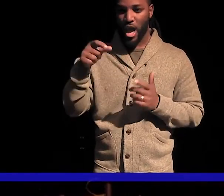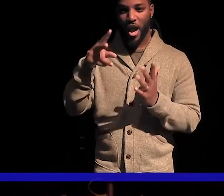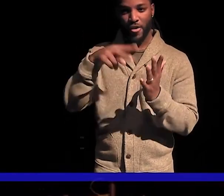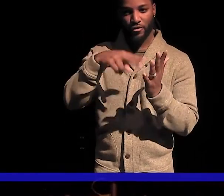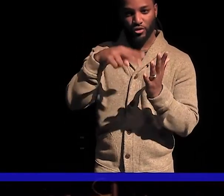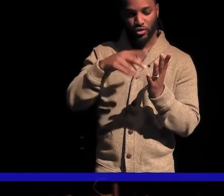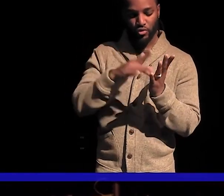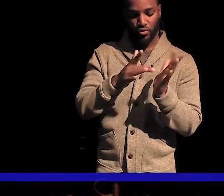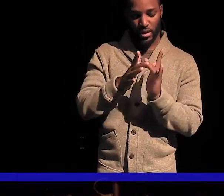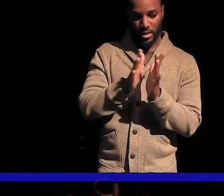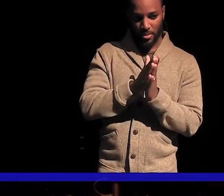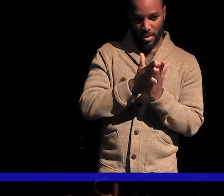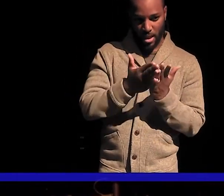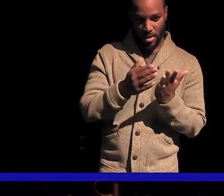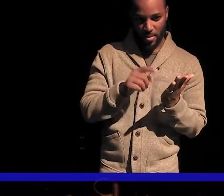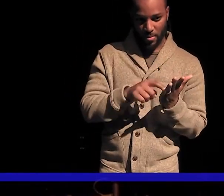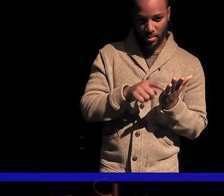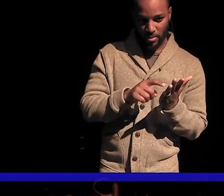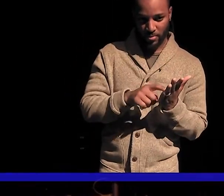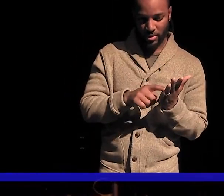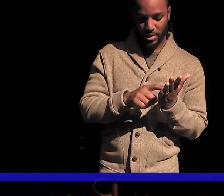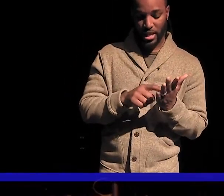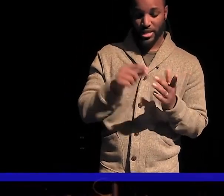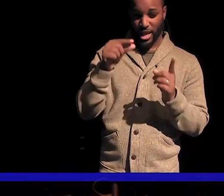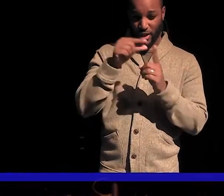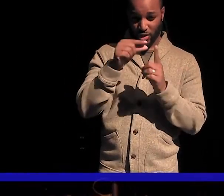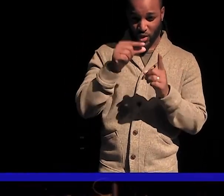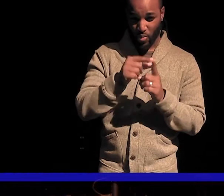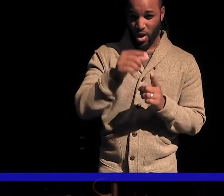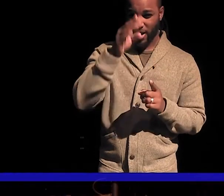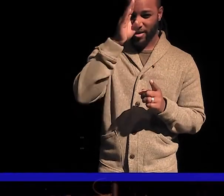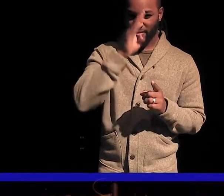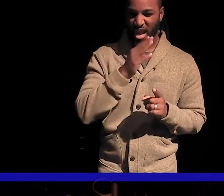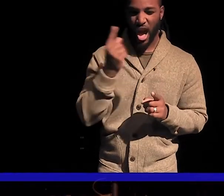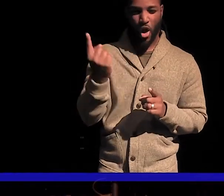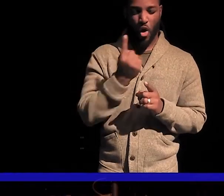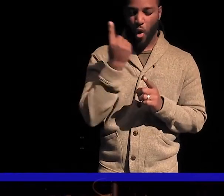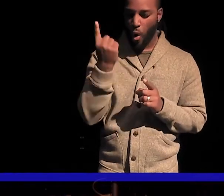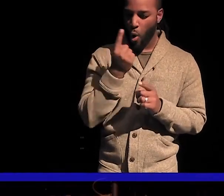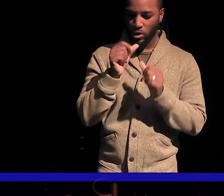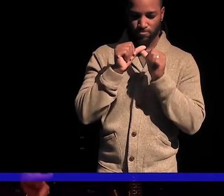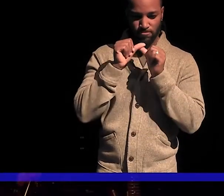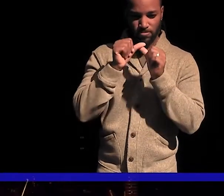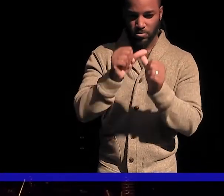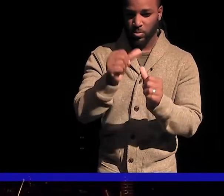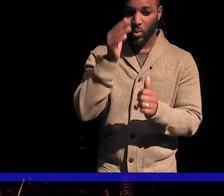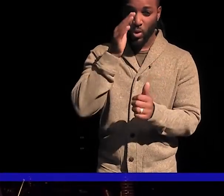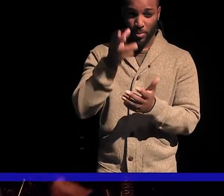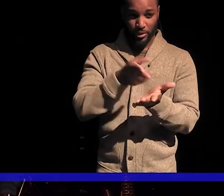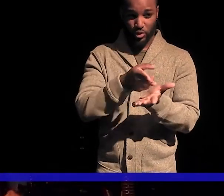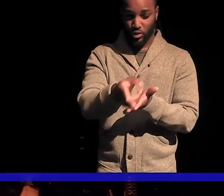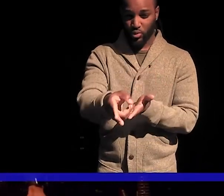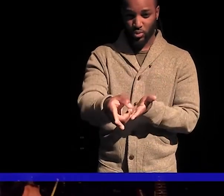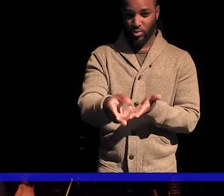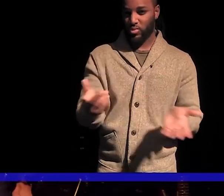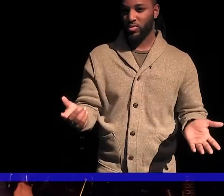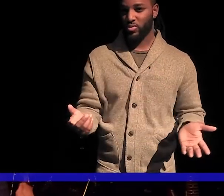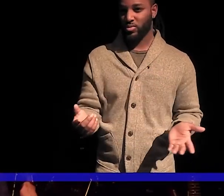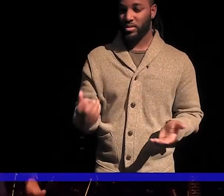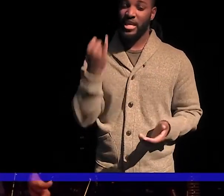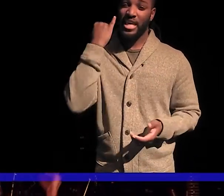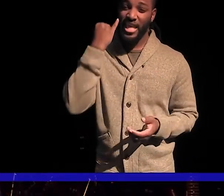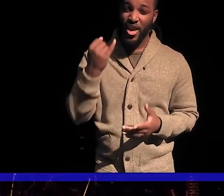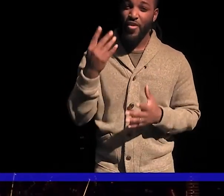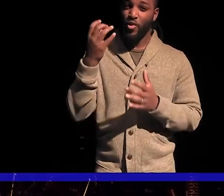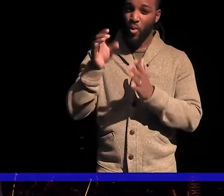withers, the flowers fall, but that the word of God, what? Abides forever. We can't get holier apart from the